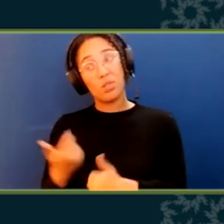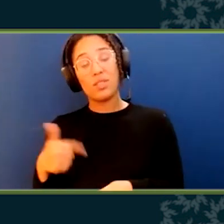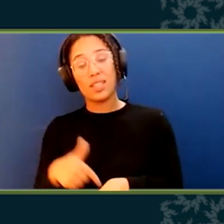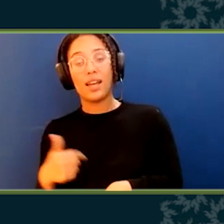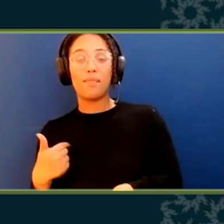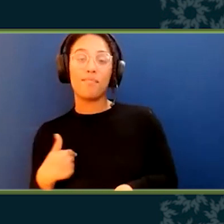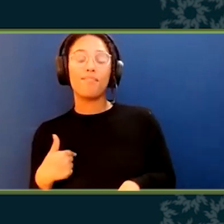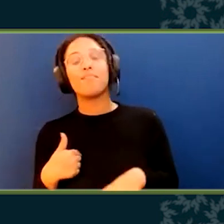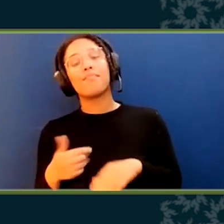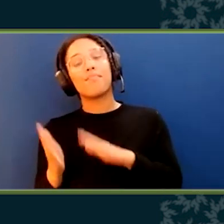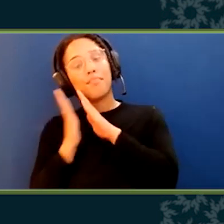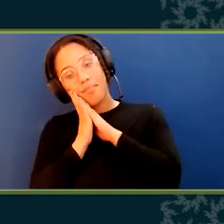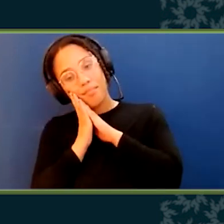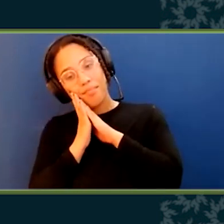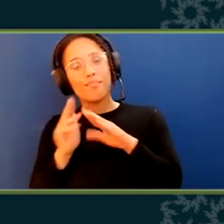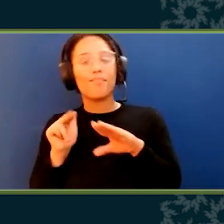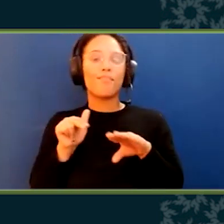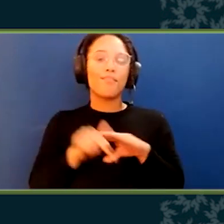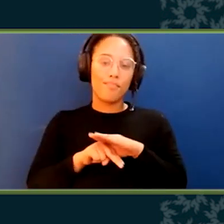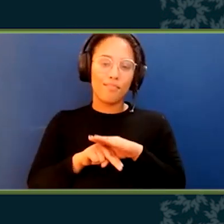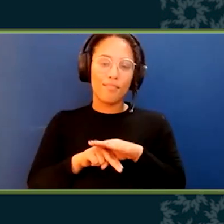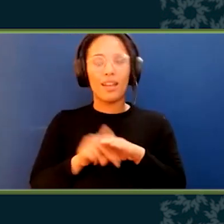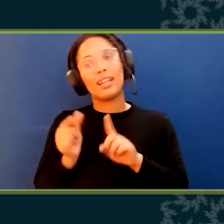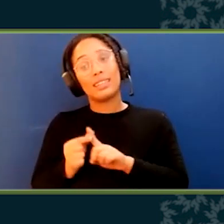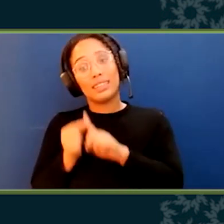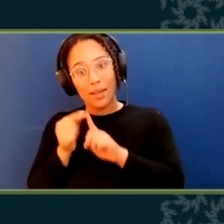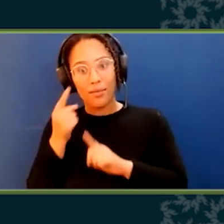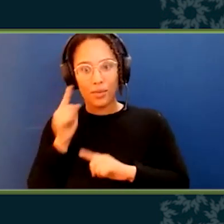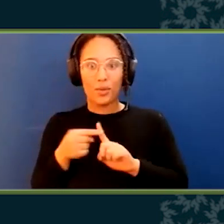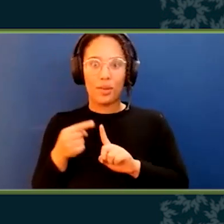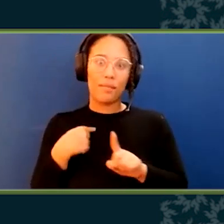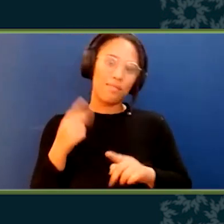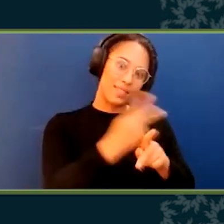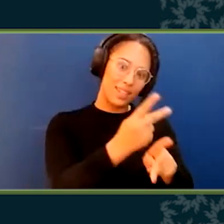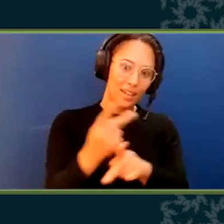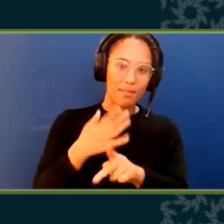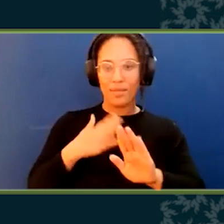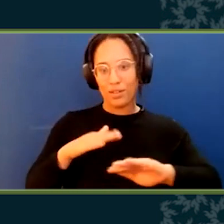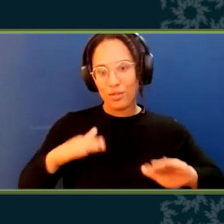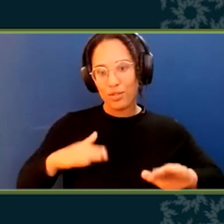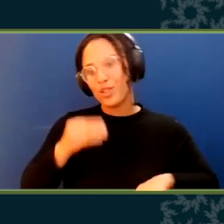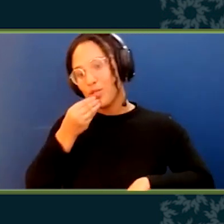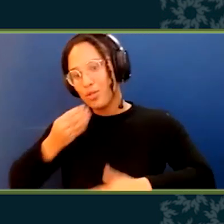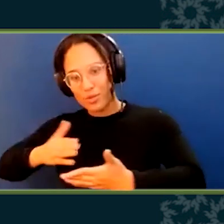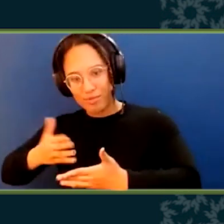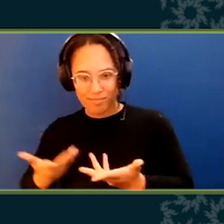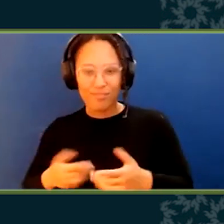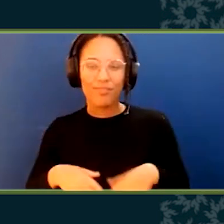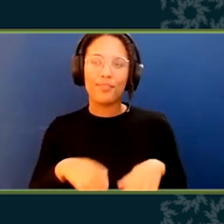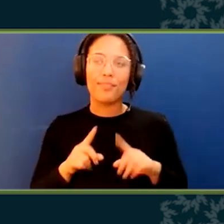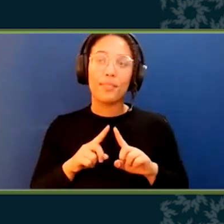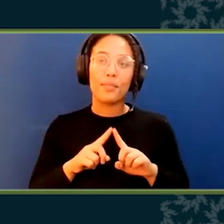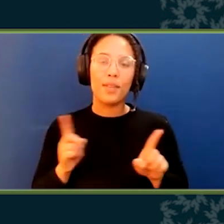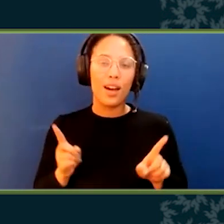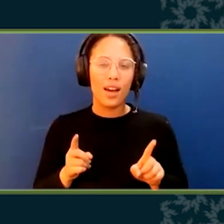when I, had, taking care of my kids, cooking meals, but just really covers